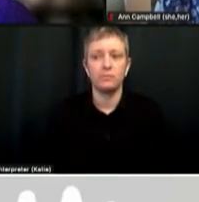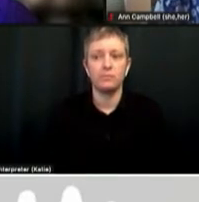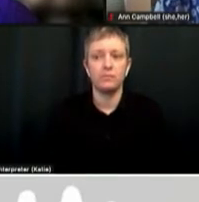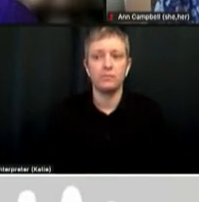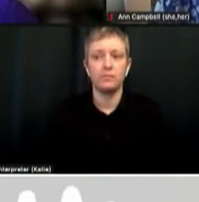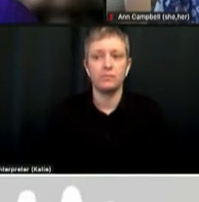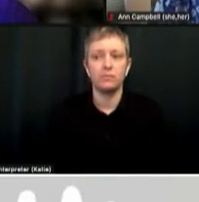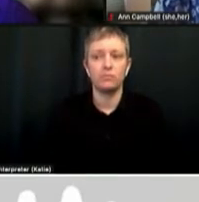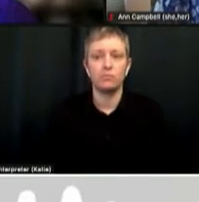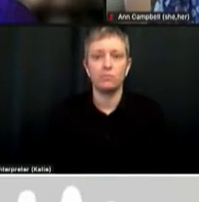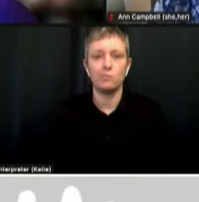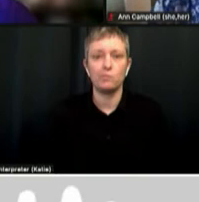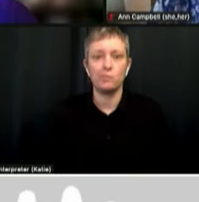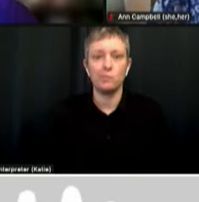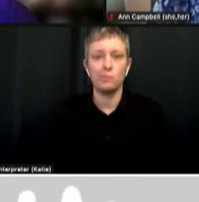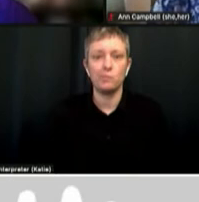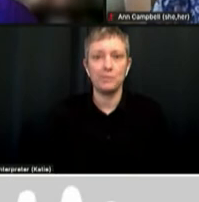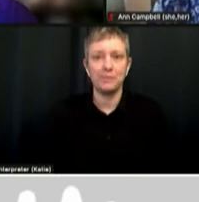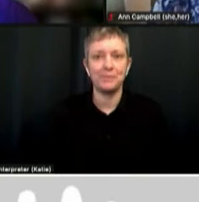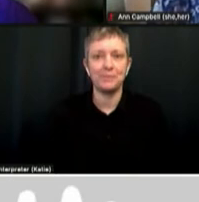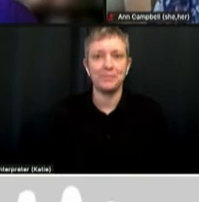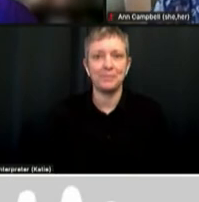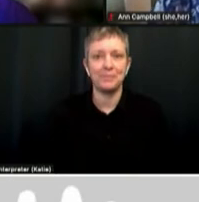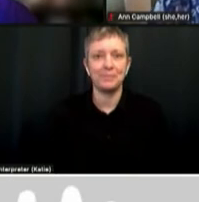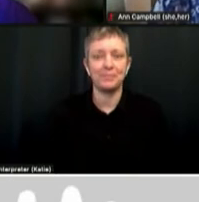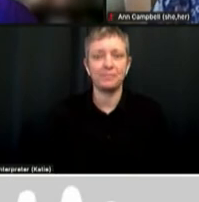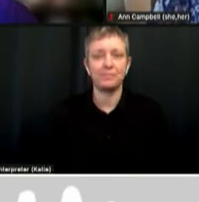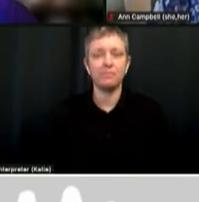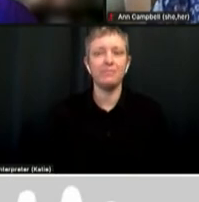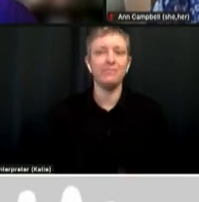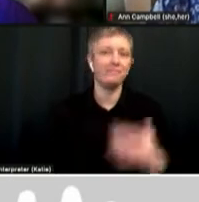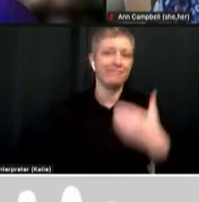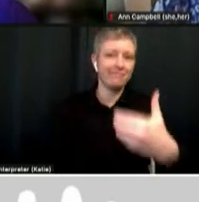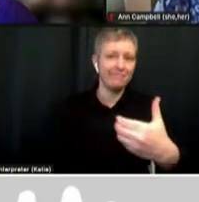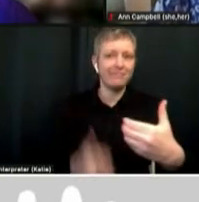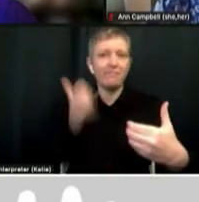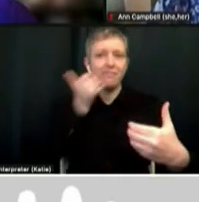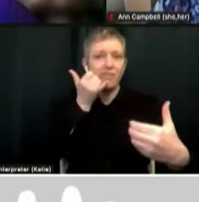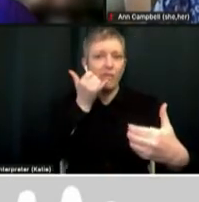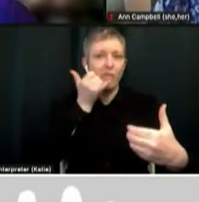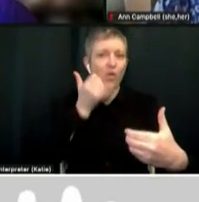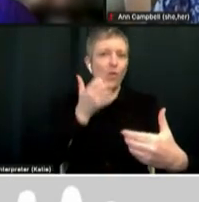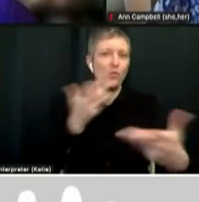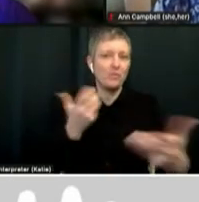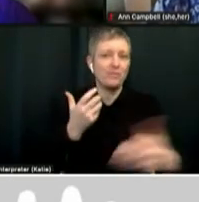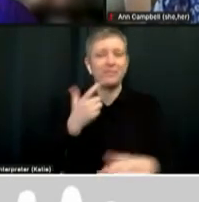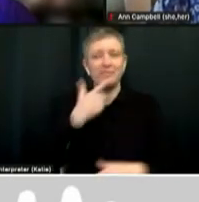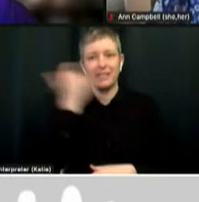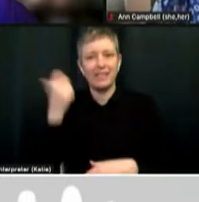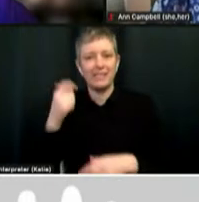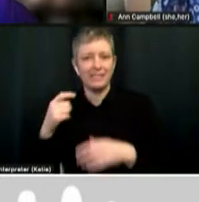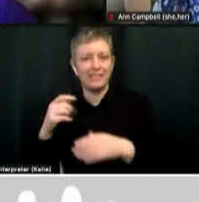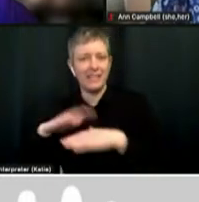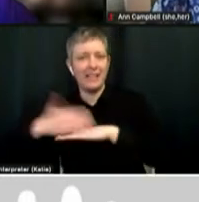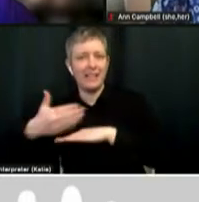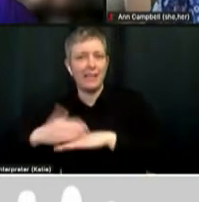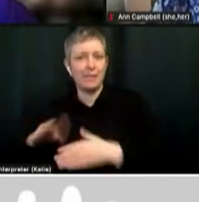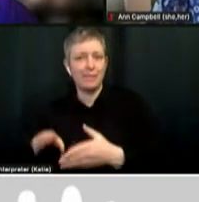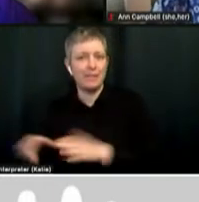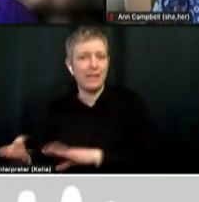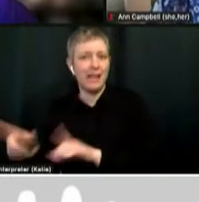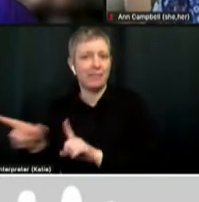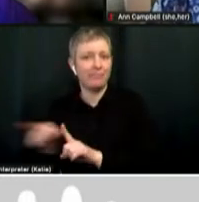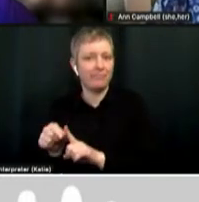Still can't. Okay. There we go. I'm on my cell phone because my laptop died. I'm having technical